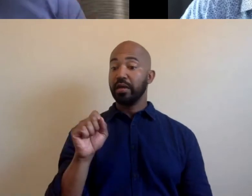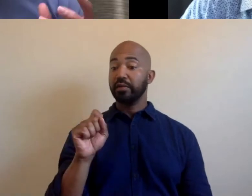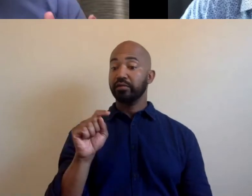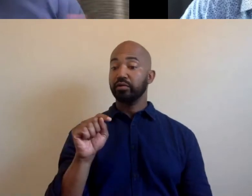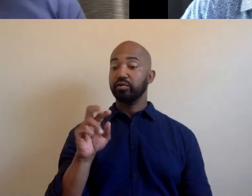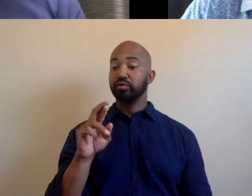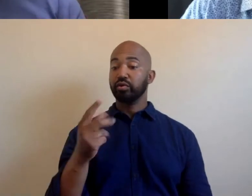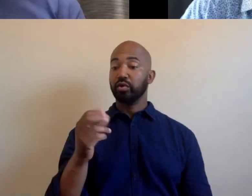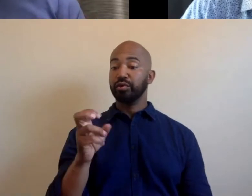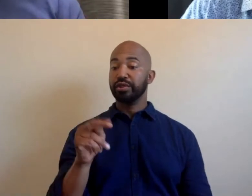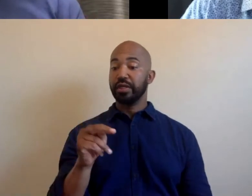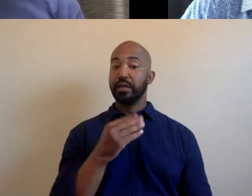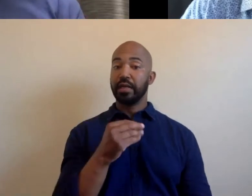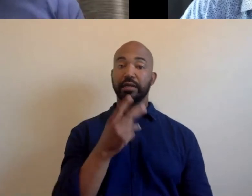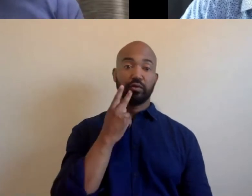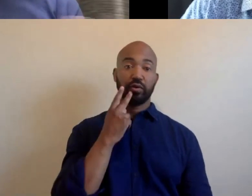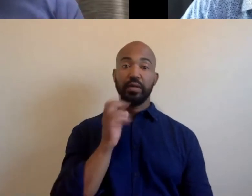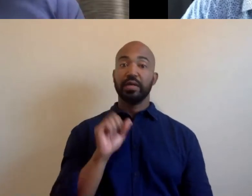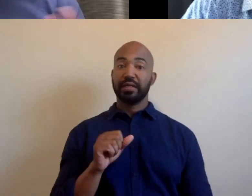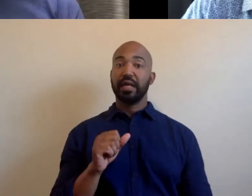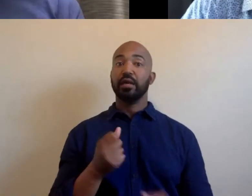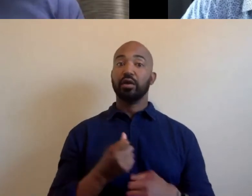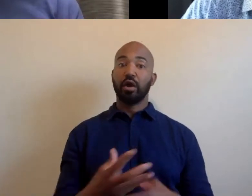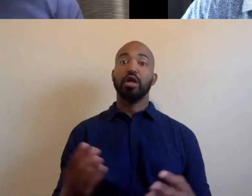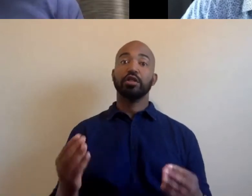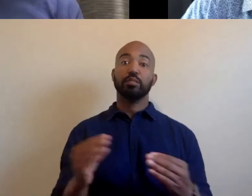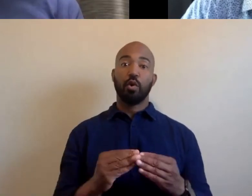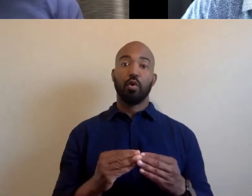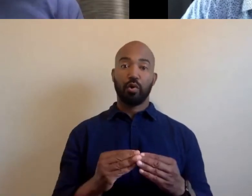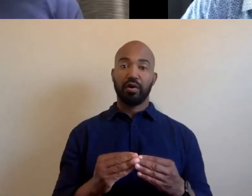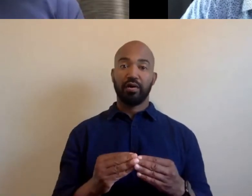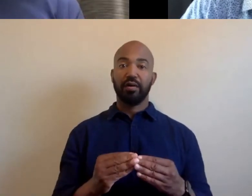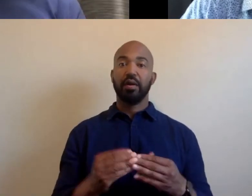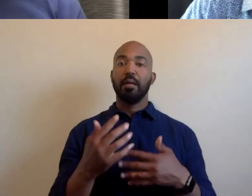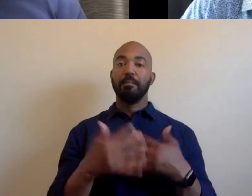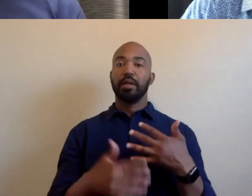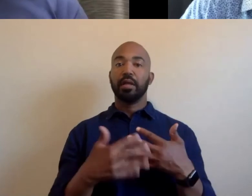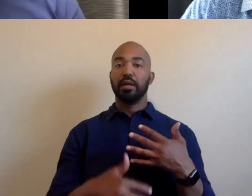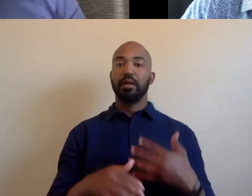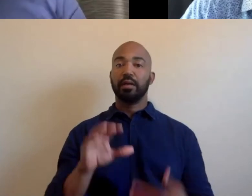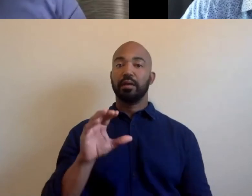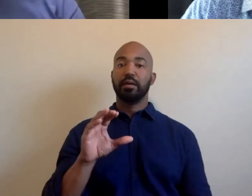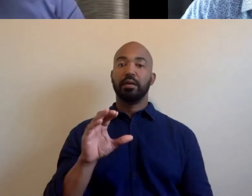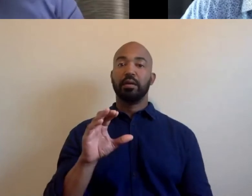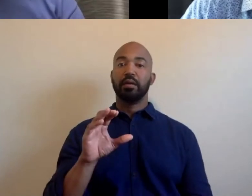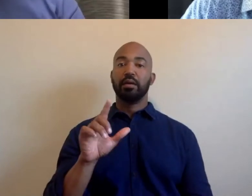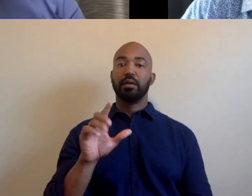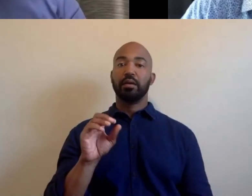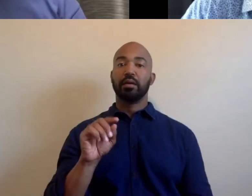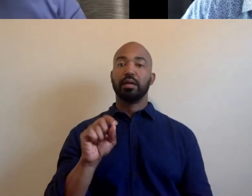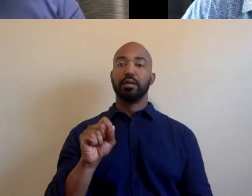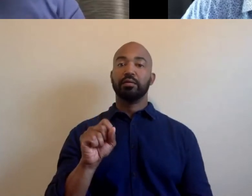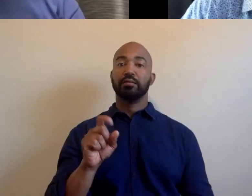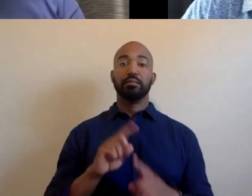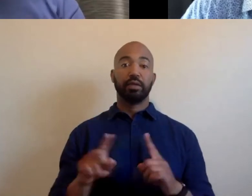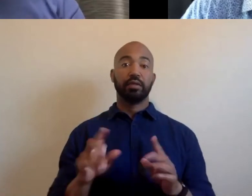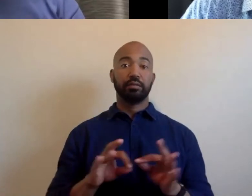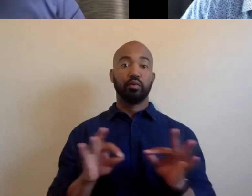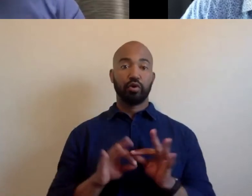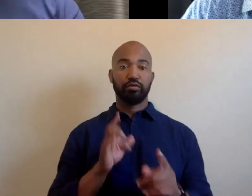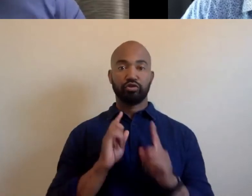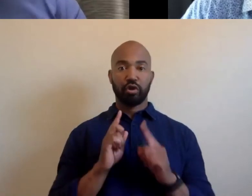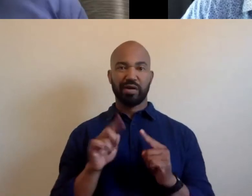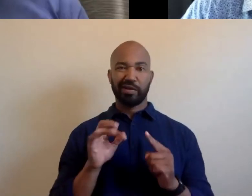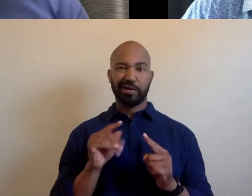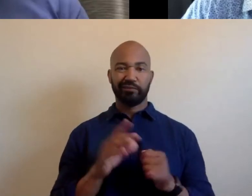can increase risks of blood clots. So it's having those honest conversations about it. But absolutely, I would